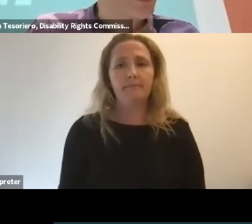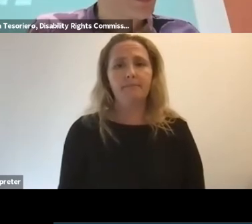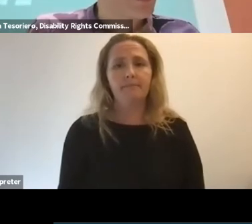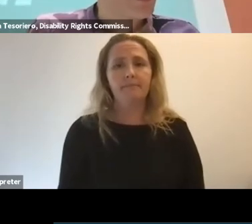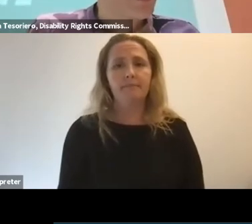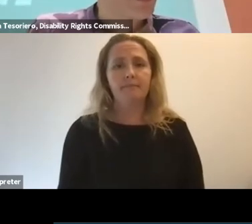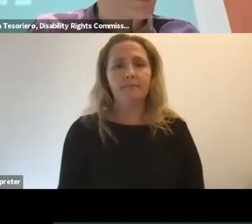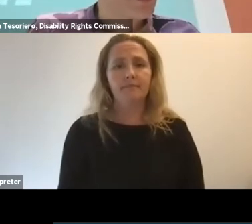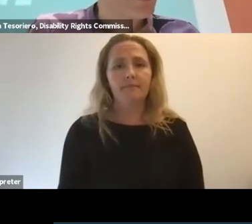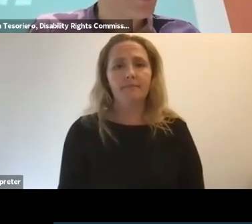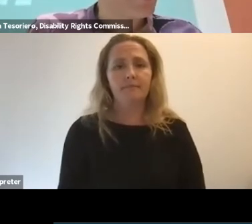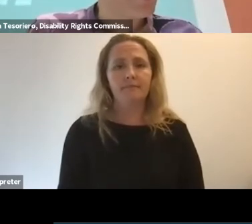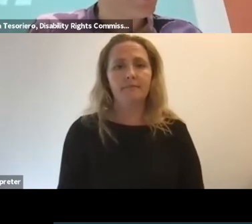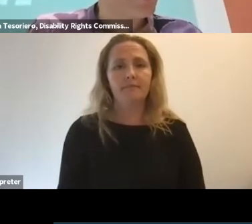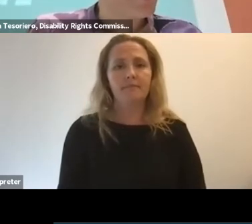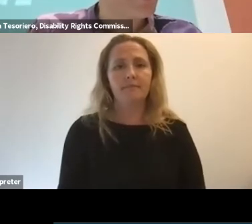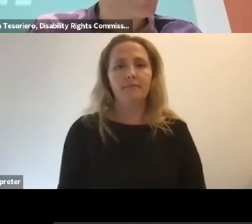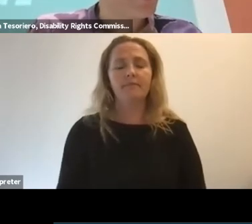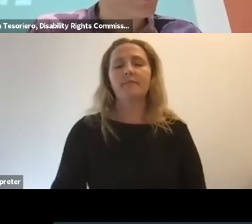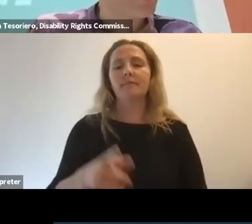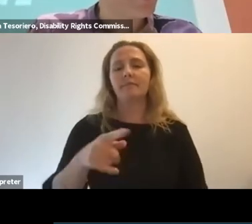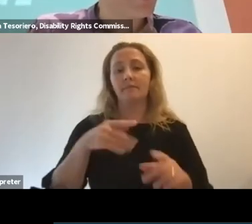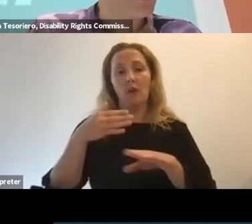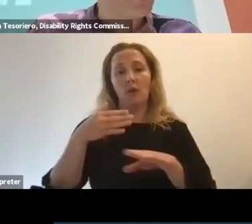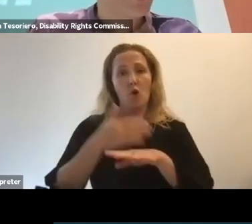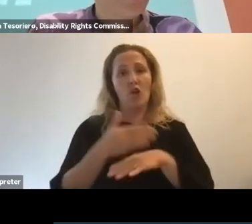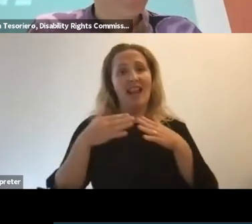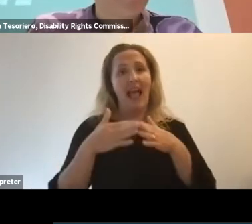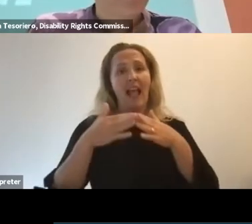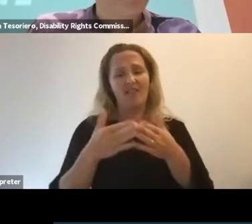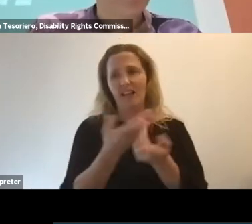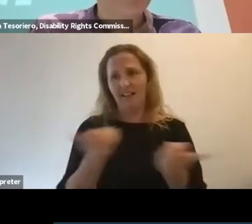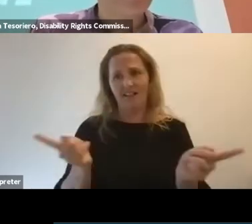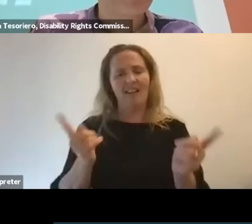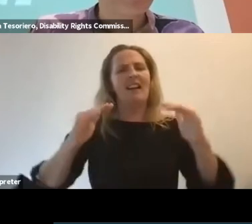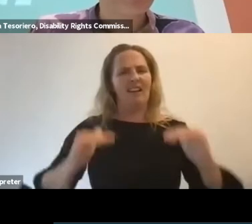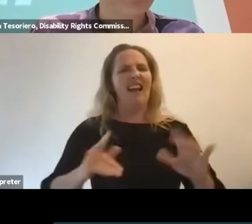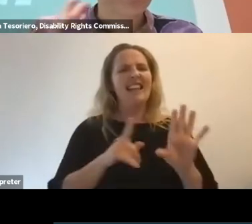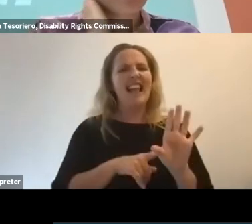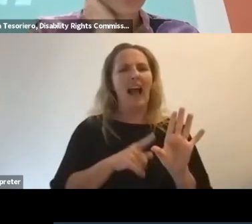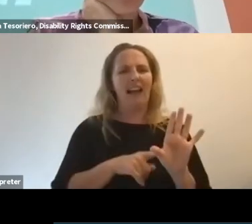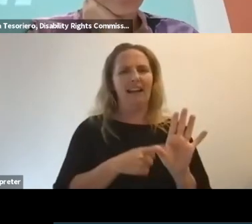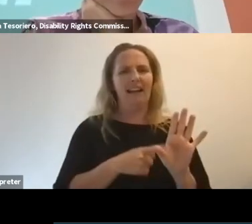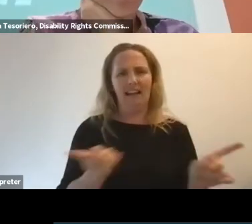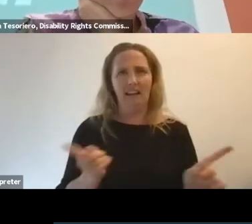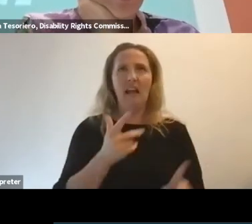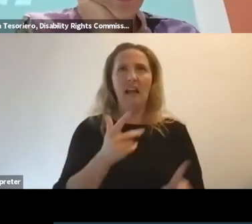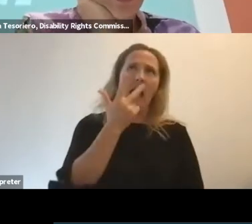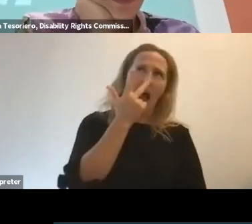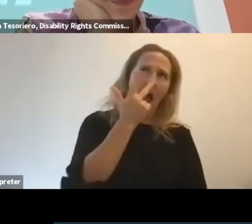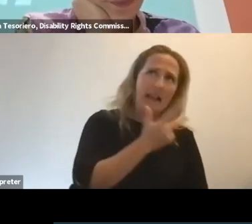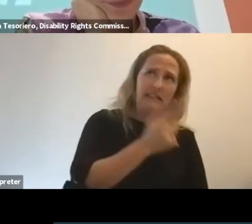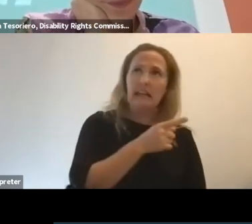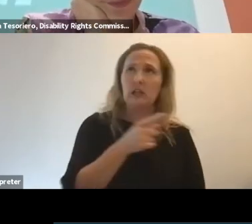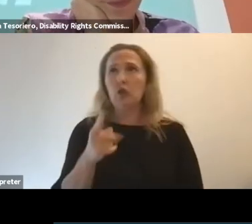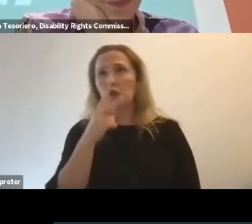So we have quite a young population in the Navy. We had quite a lot of 18 to 24 year